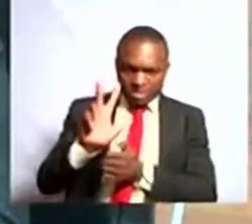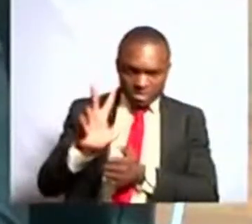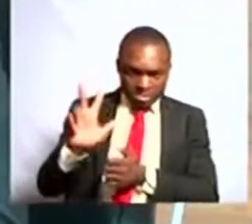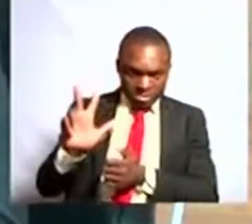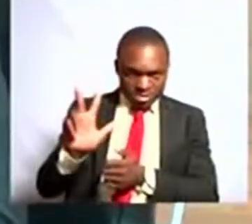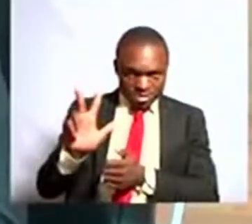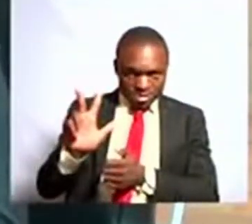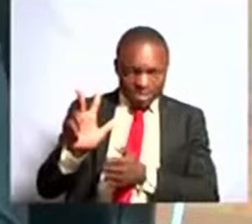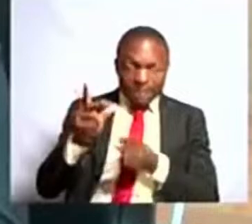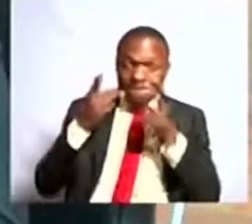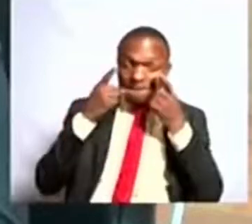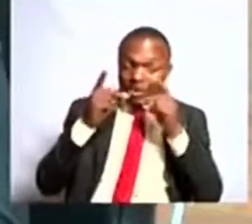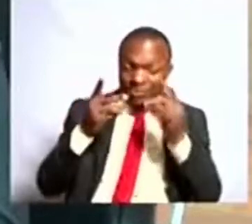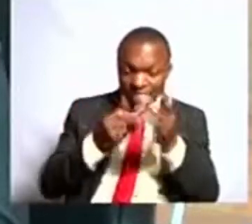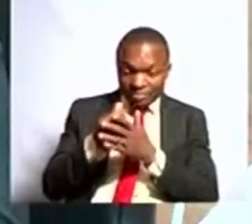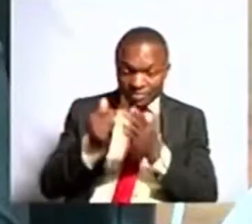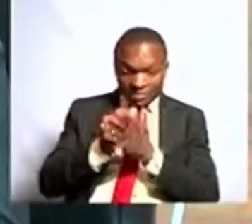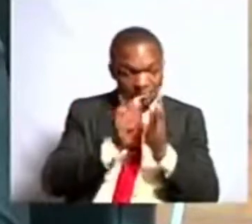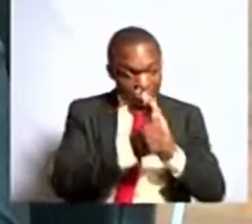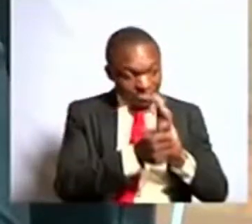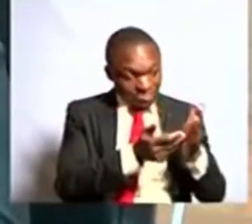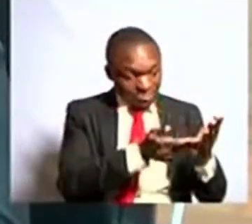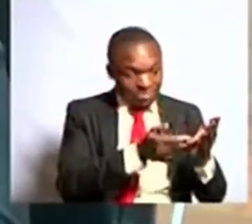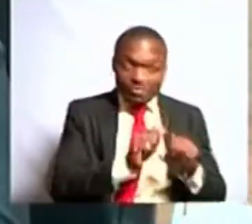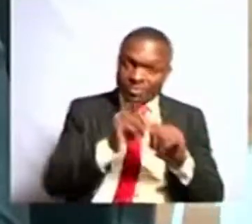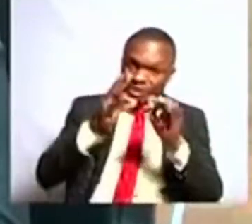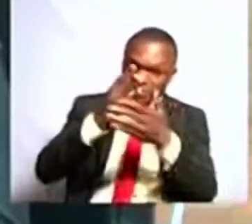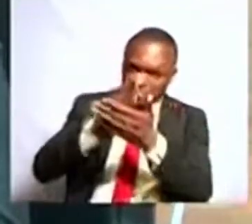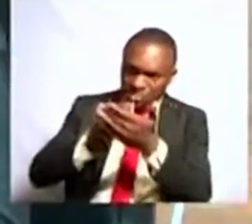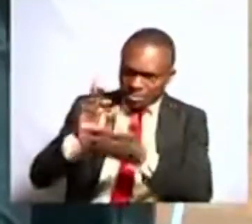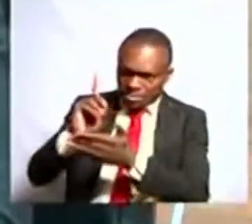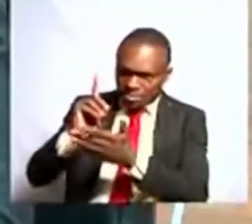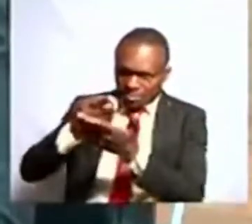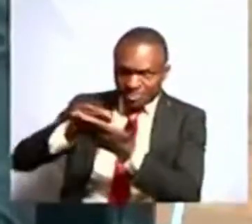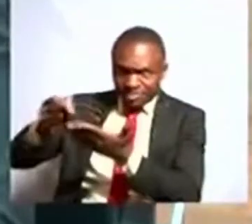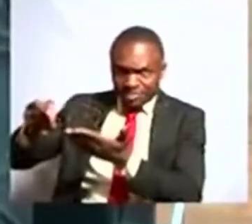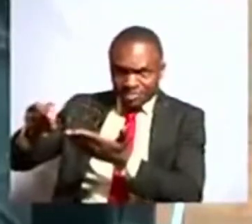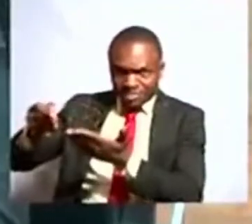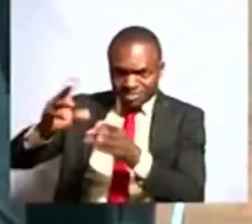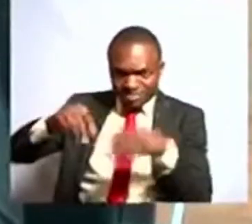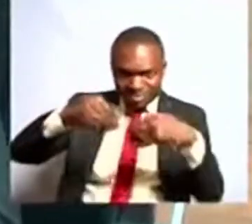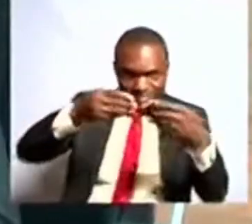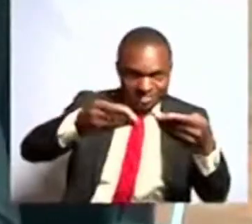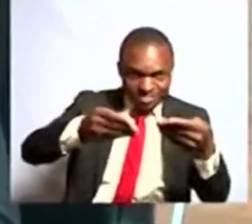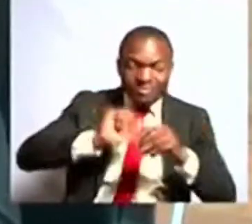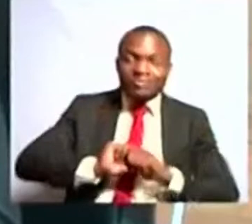Finance Act? If someone fails to provide